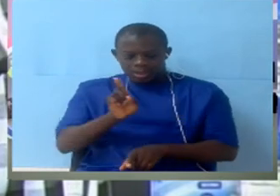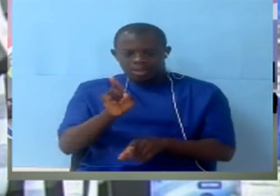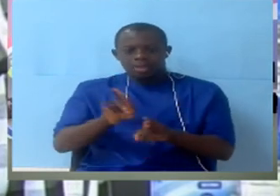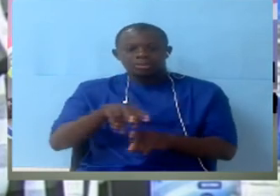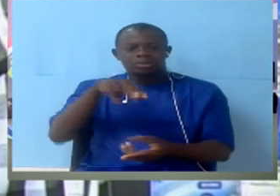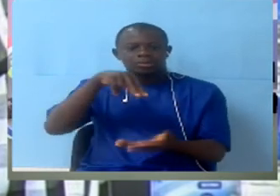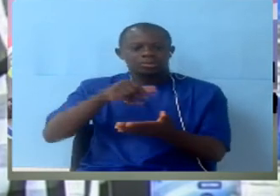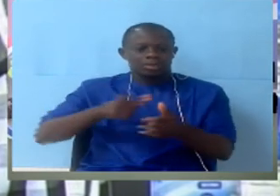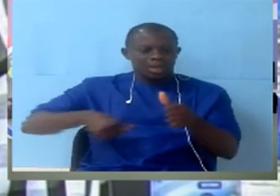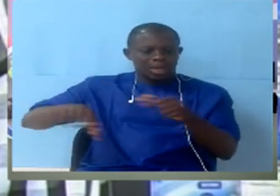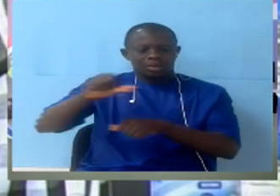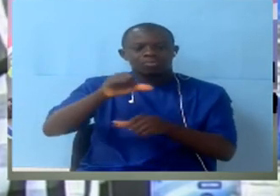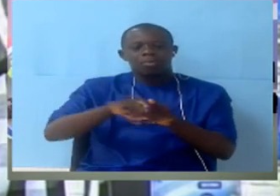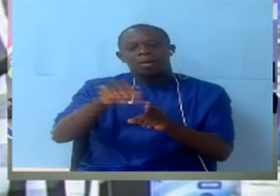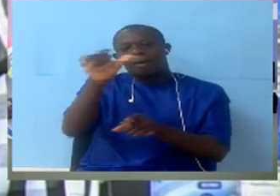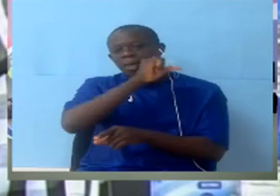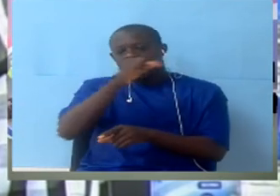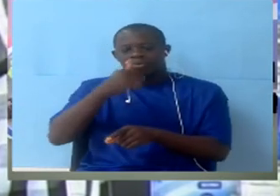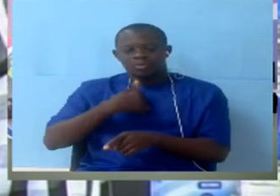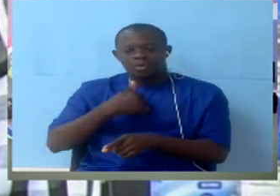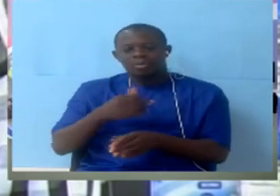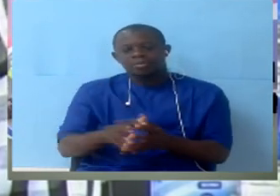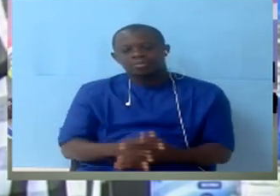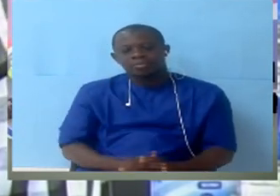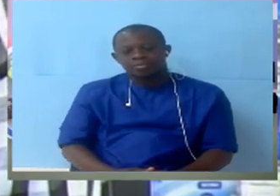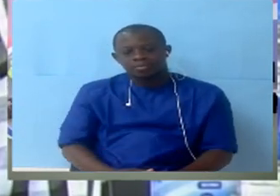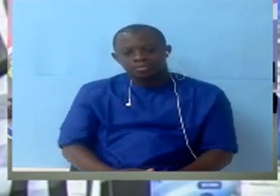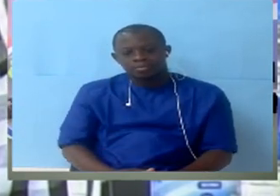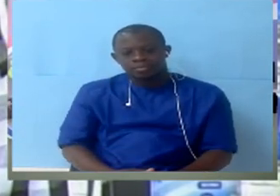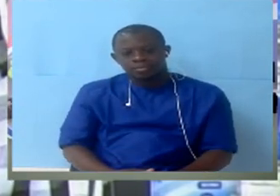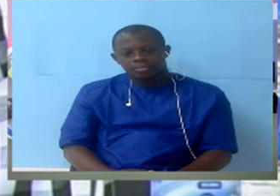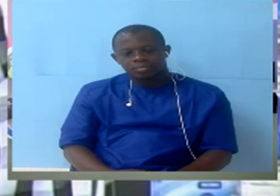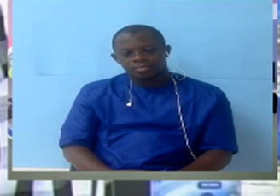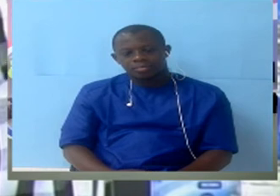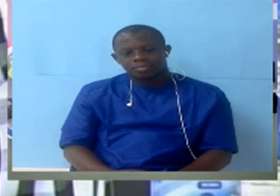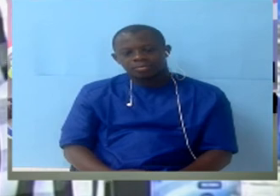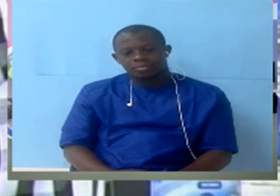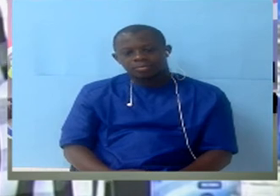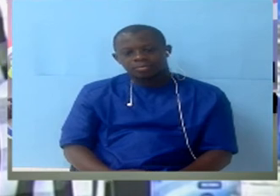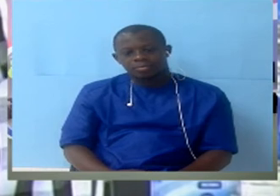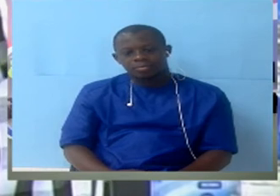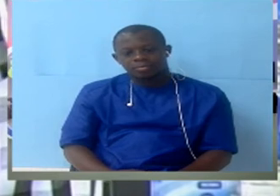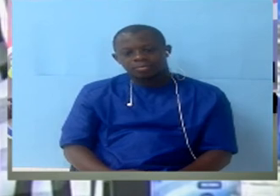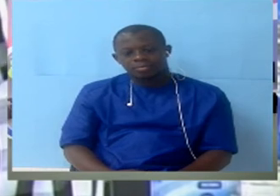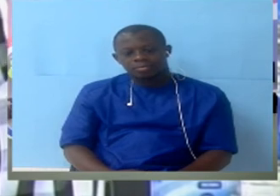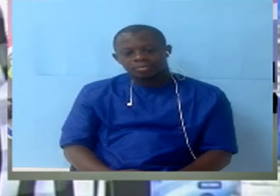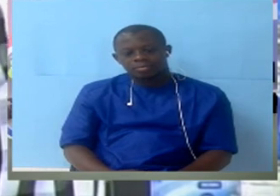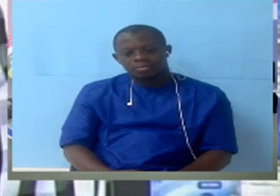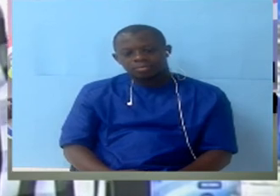me. And they, you know, they are walking with Tamakam, you know, very Tamakam.